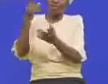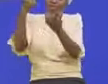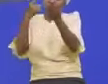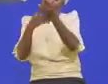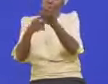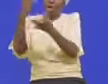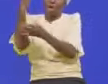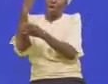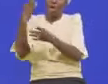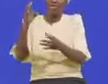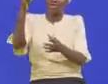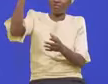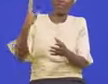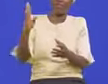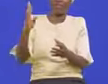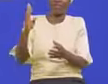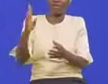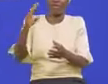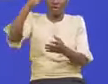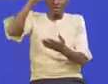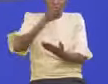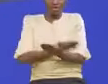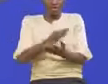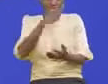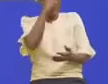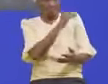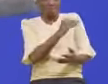Elle mauvasi. Amgbetovila.